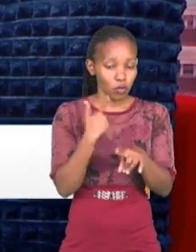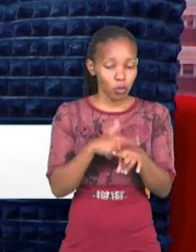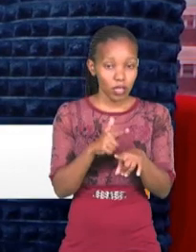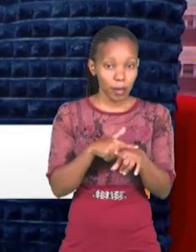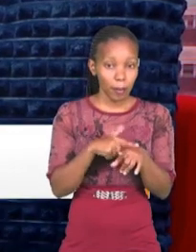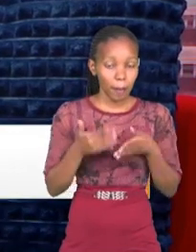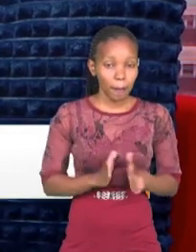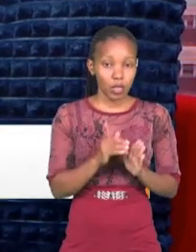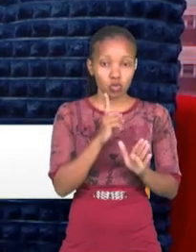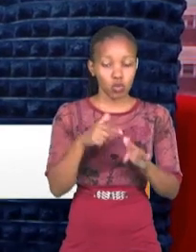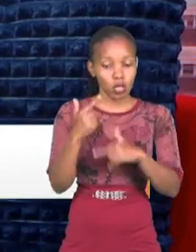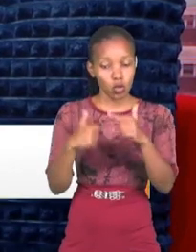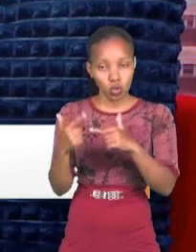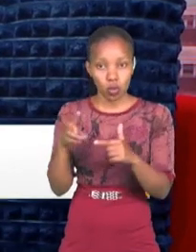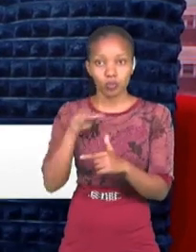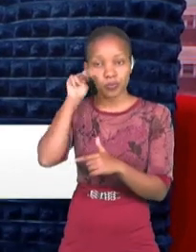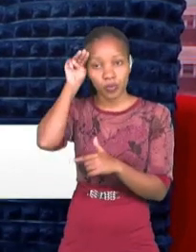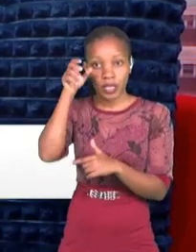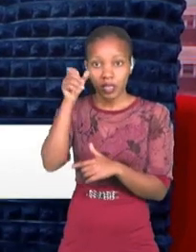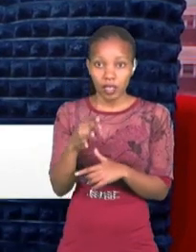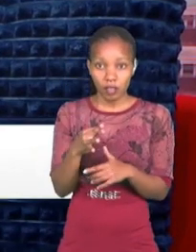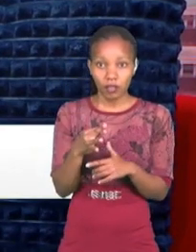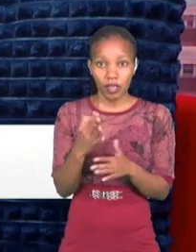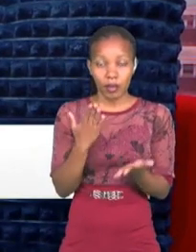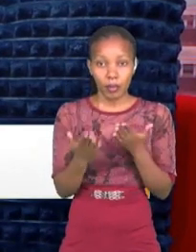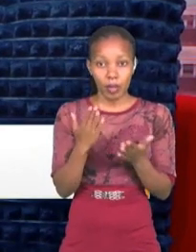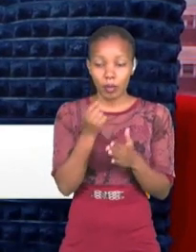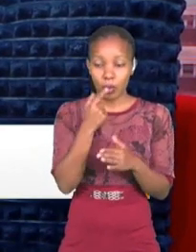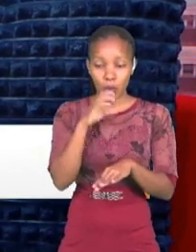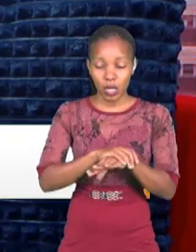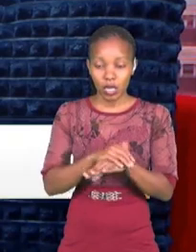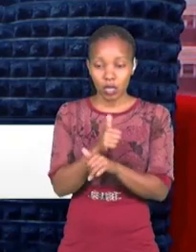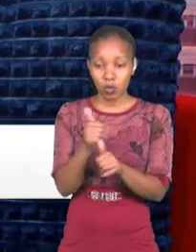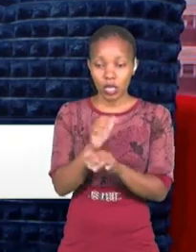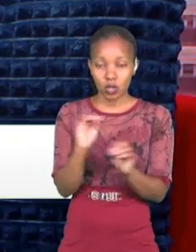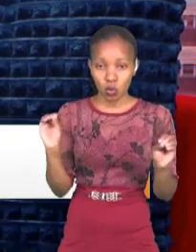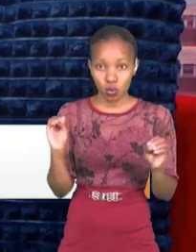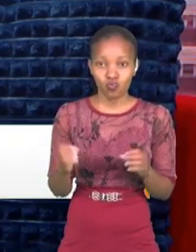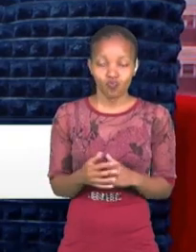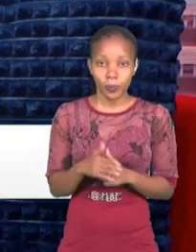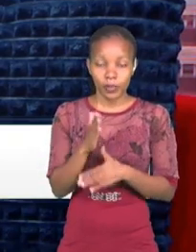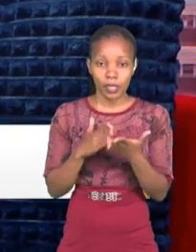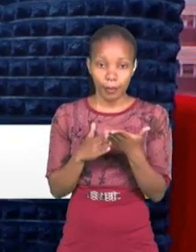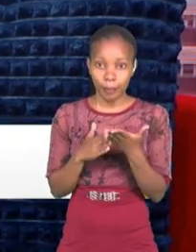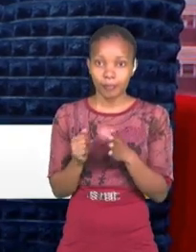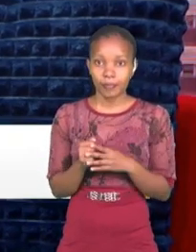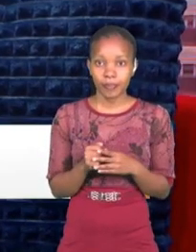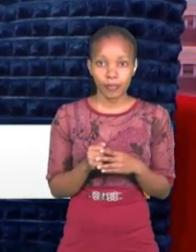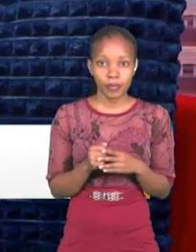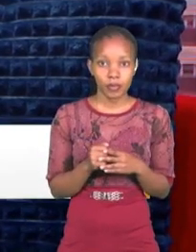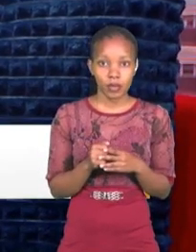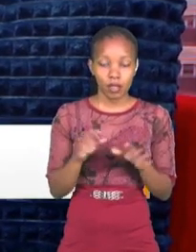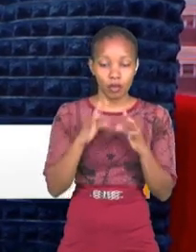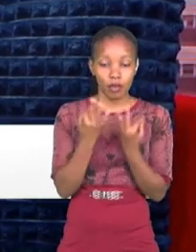they continue till adulthood if we does not go appropriate treatment for them. Like some stress in